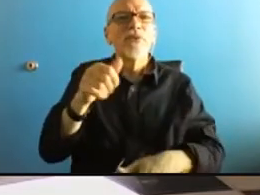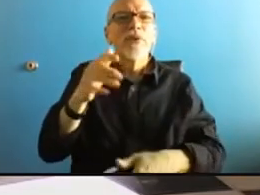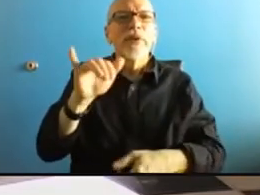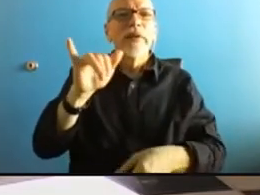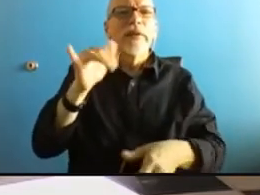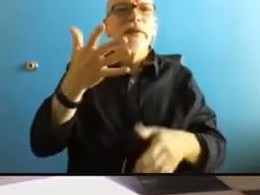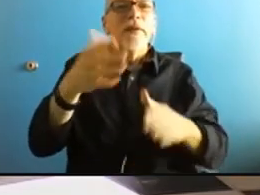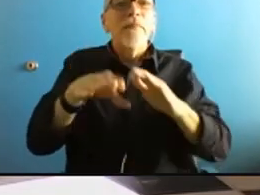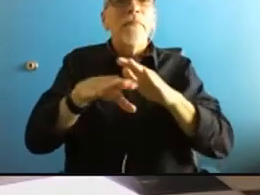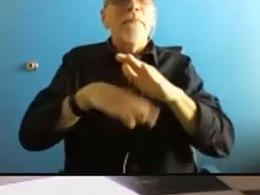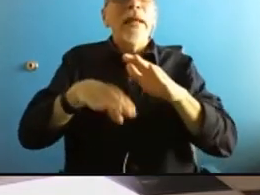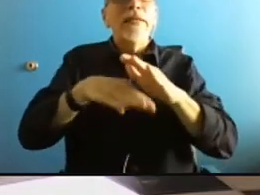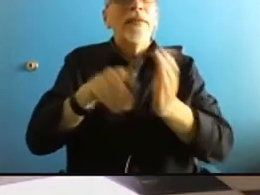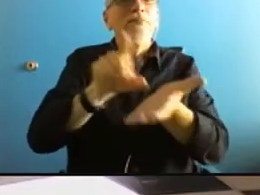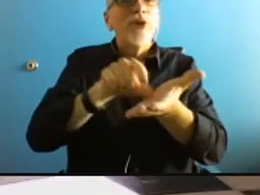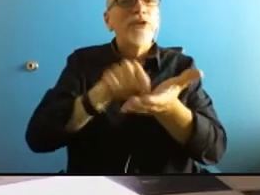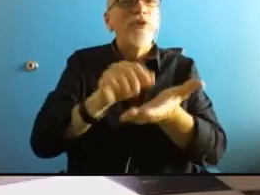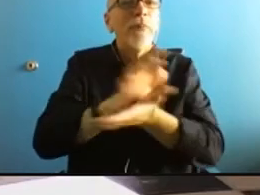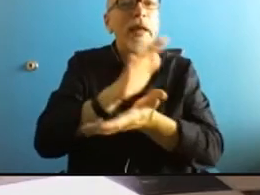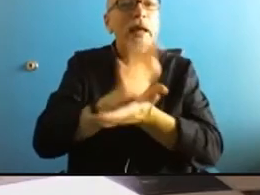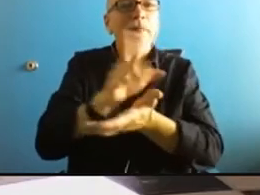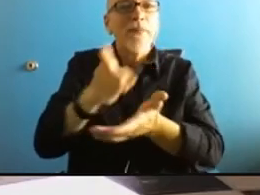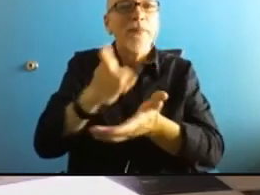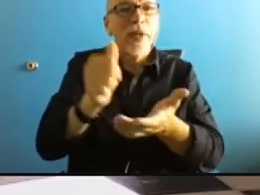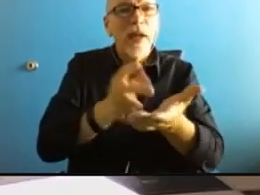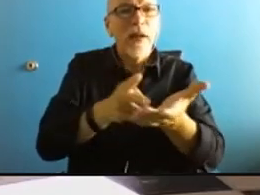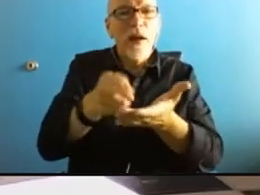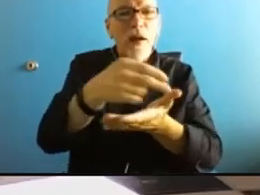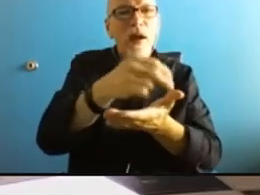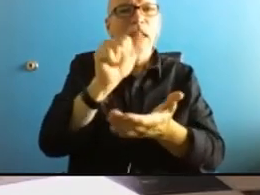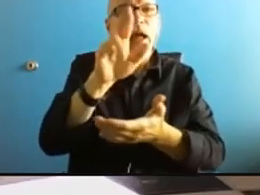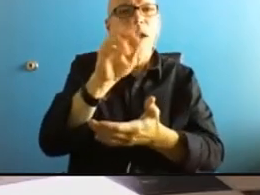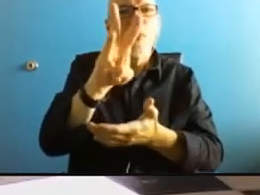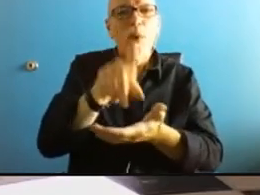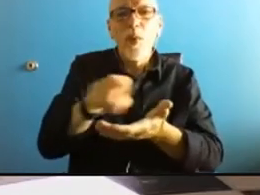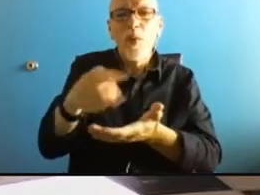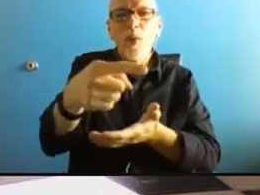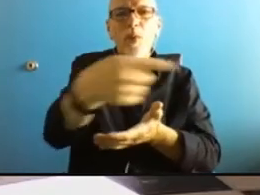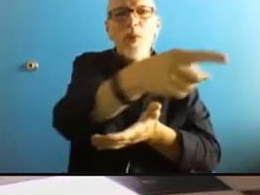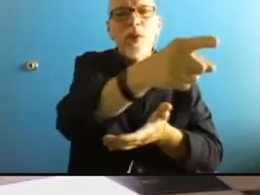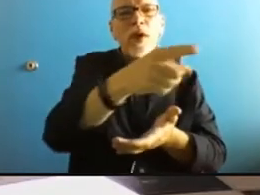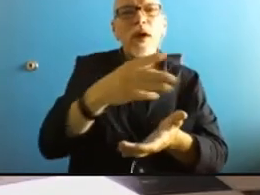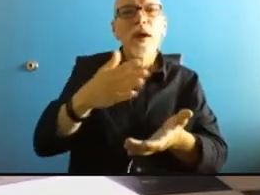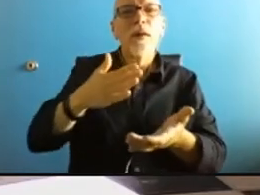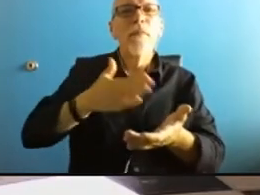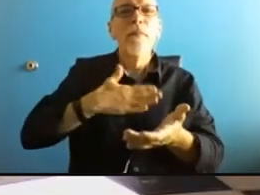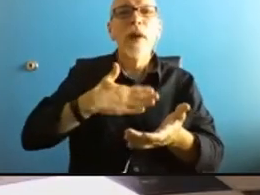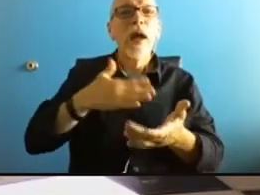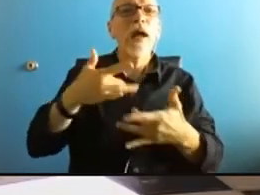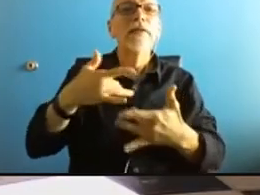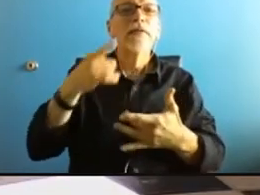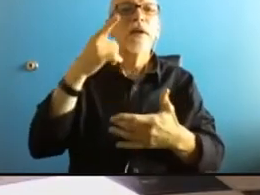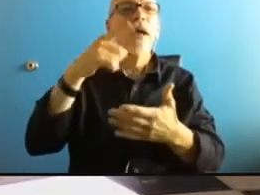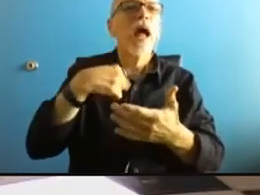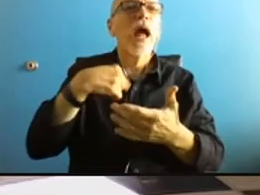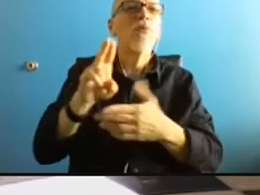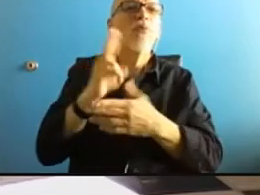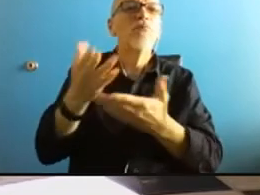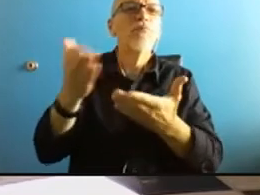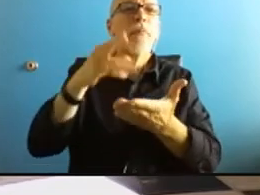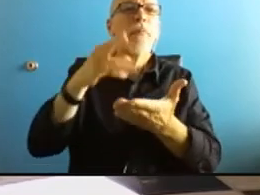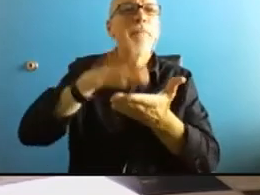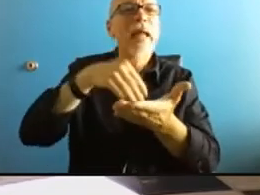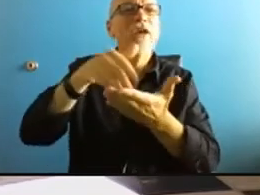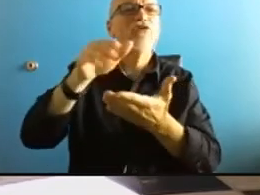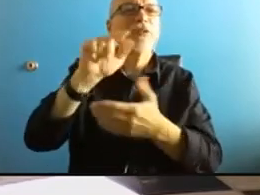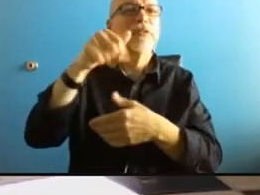basic printer paper and cut out arrows. My staple is the painter's tape. I use that everywhere